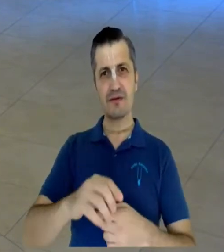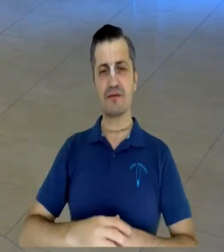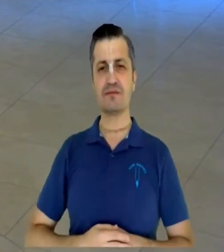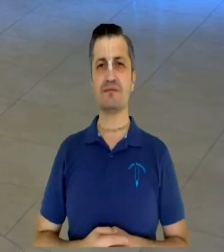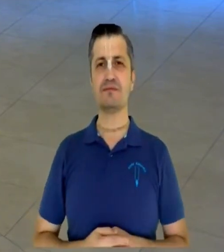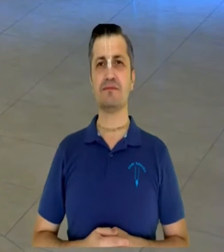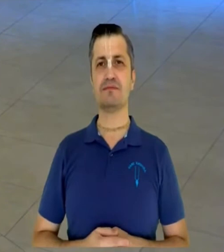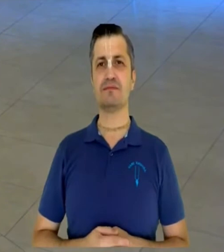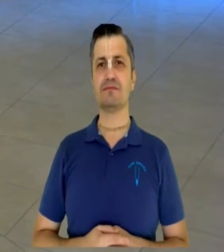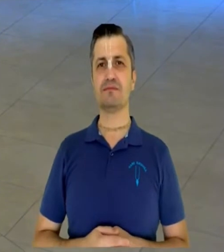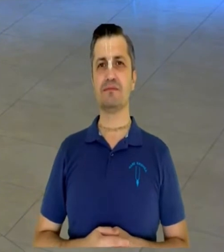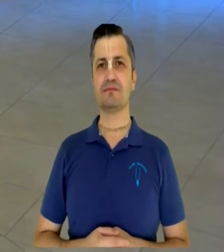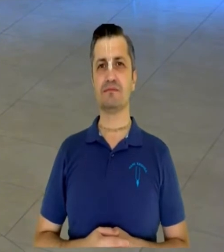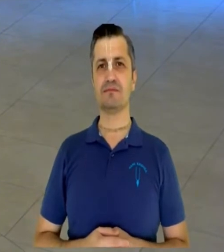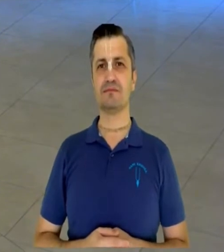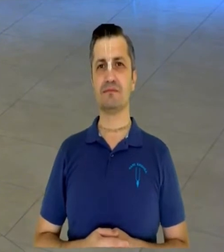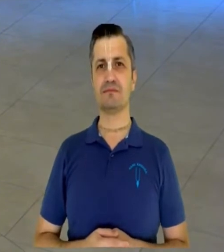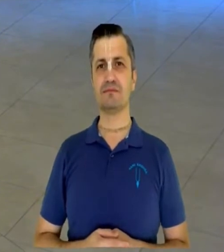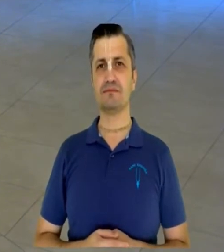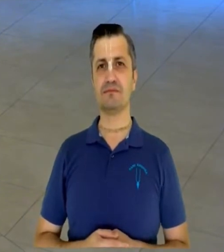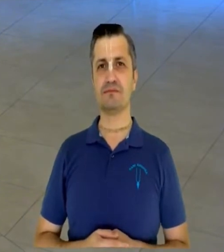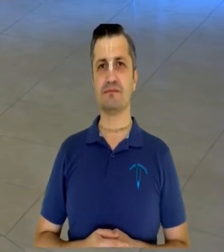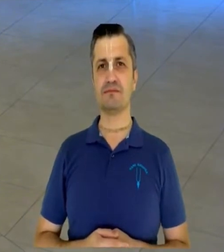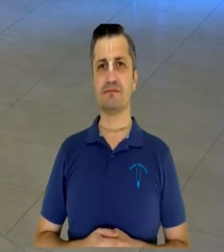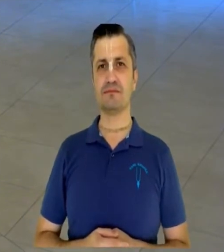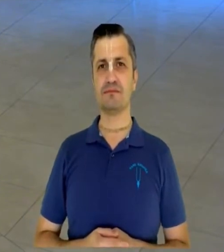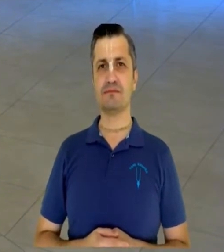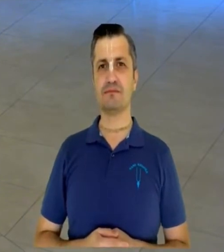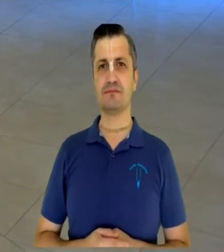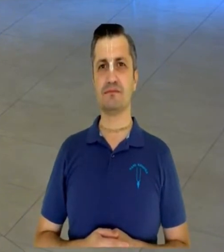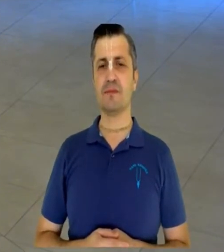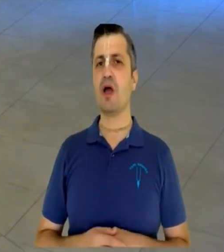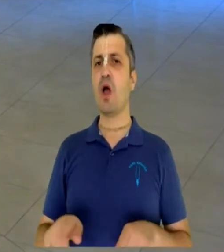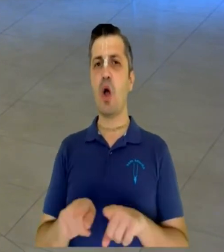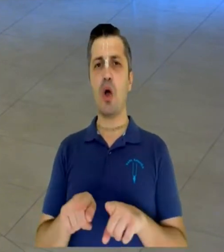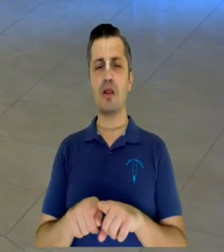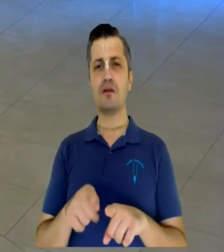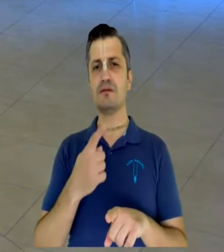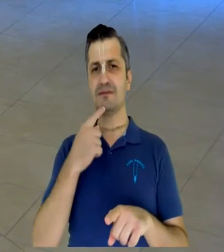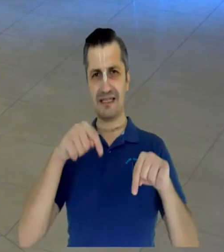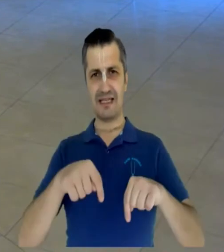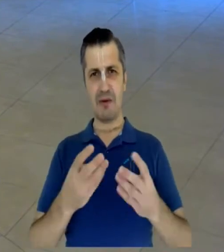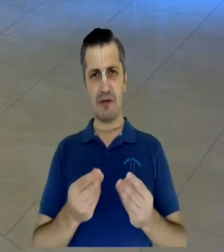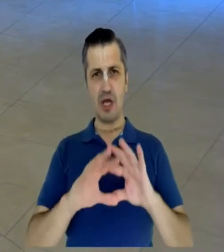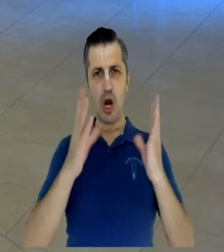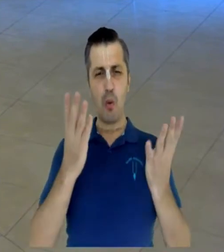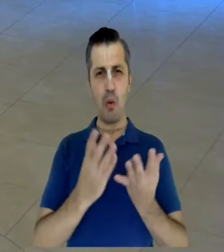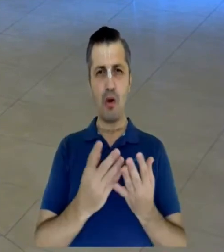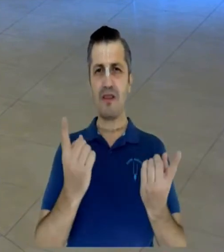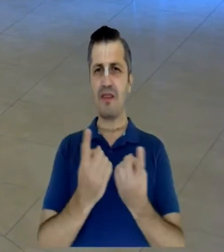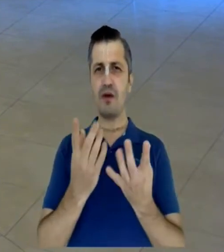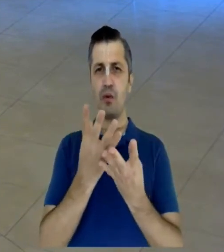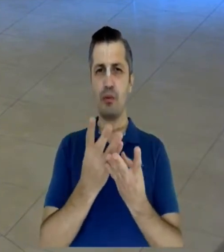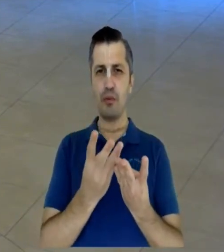here in this material world goes through 6 different stages. So naturally it's born,